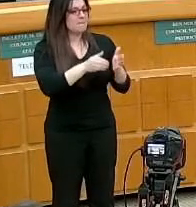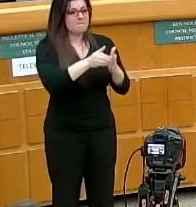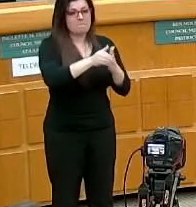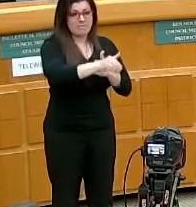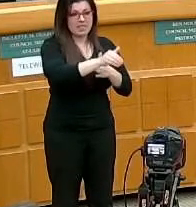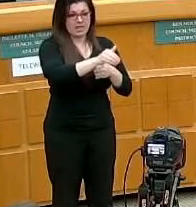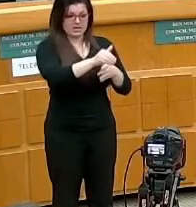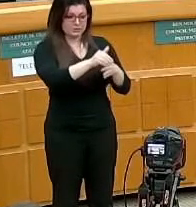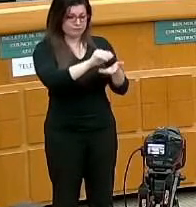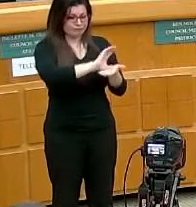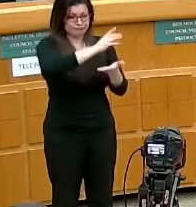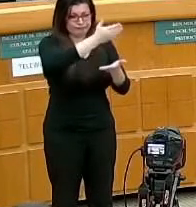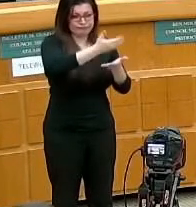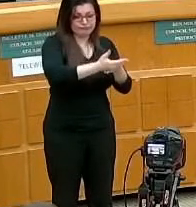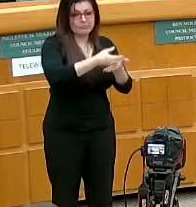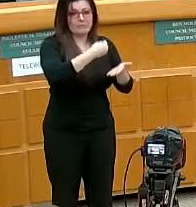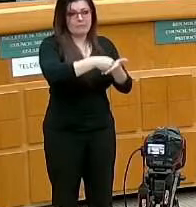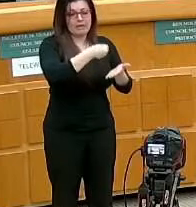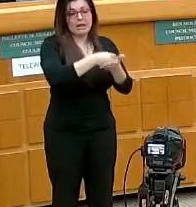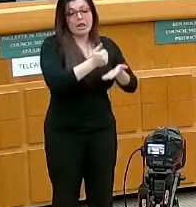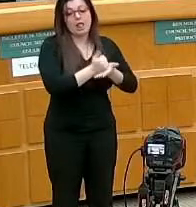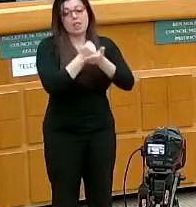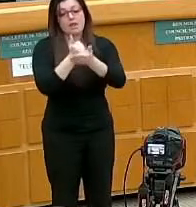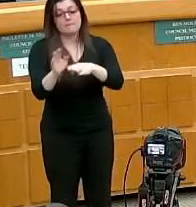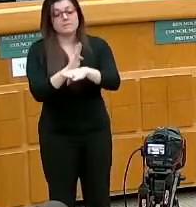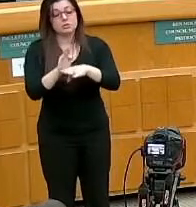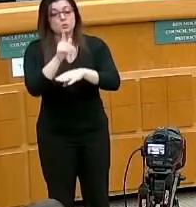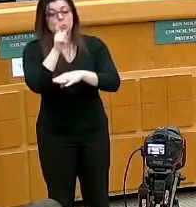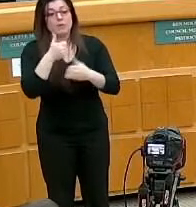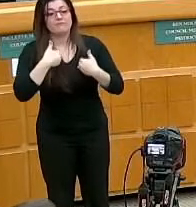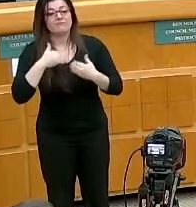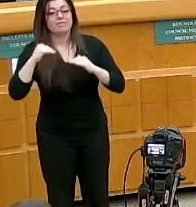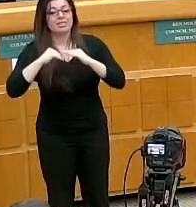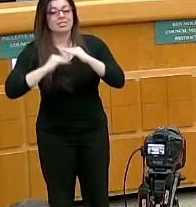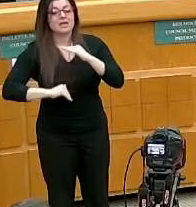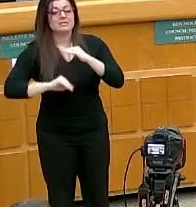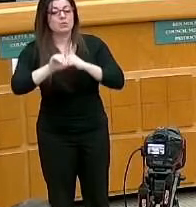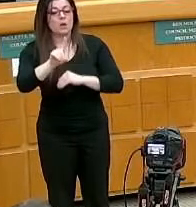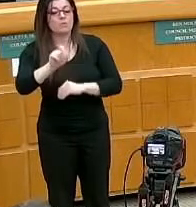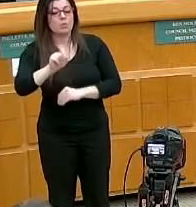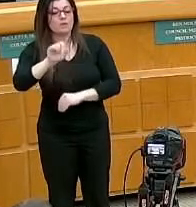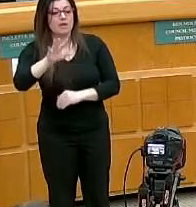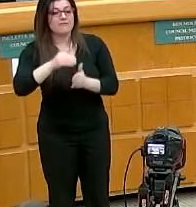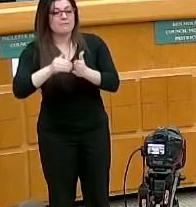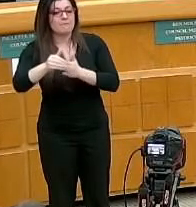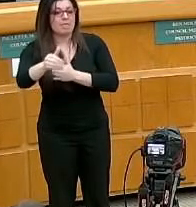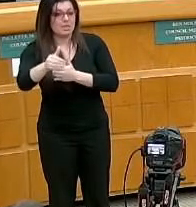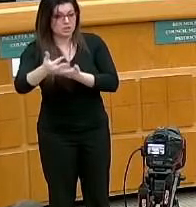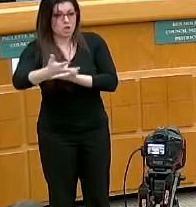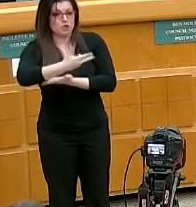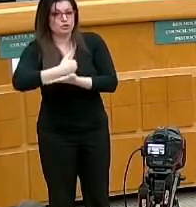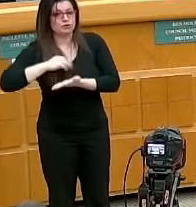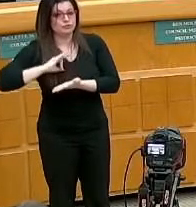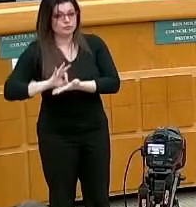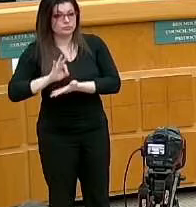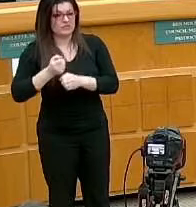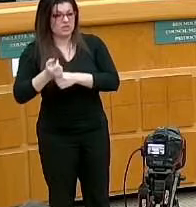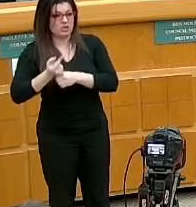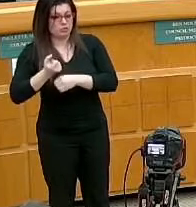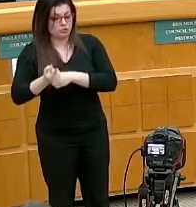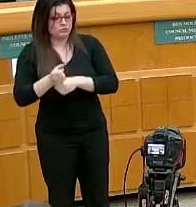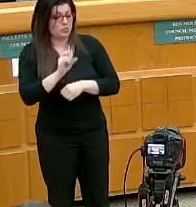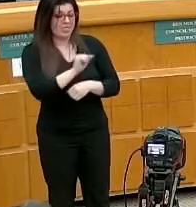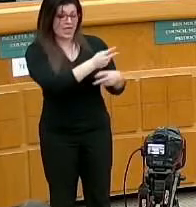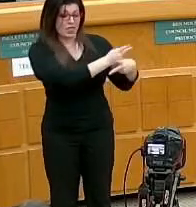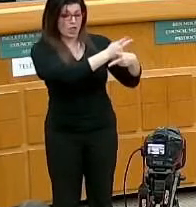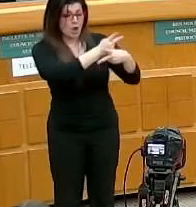gross revenues of less than $1.5 million annually. And the loans are great for this, especially for this time, in